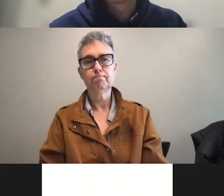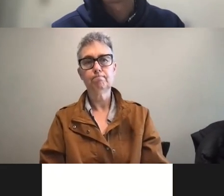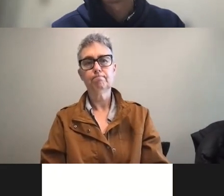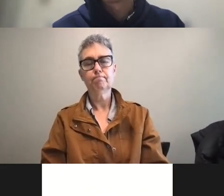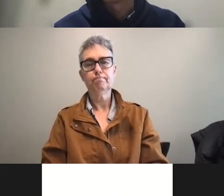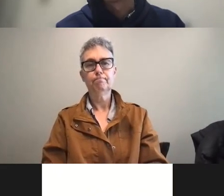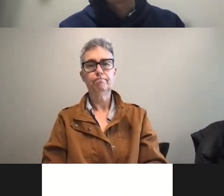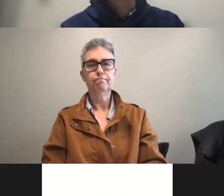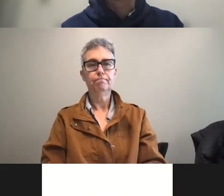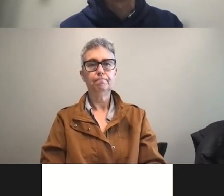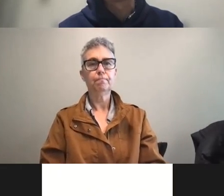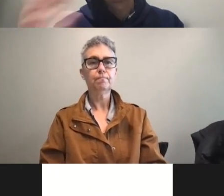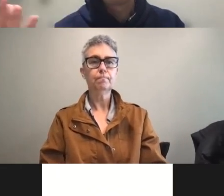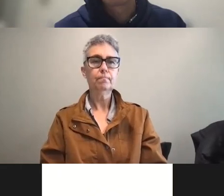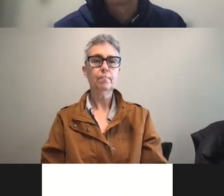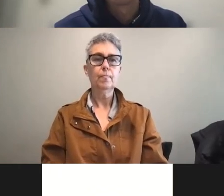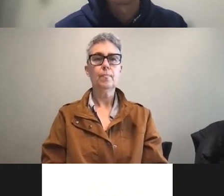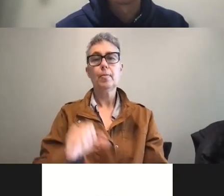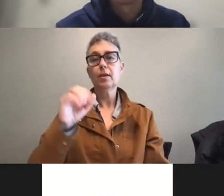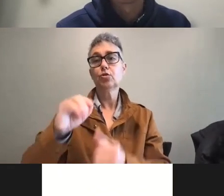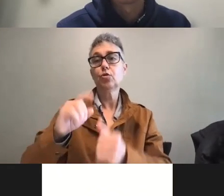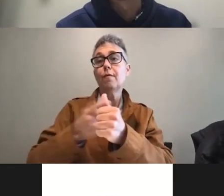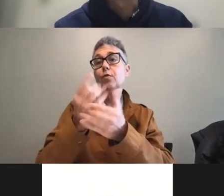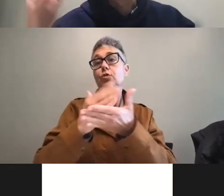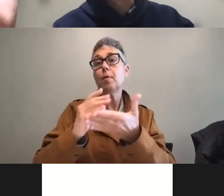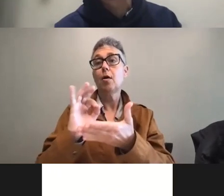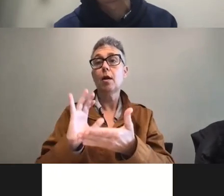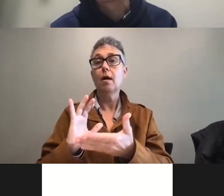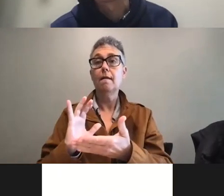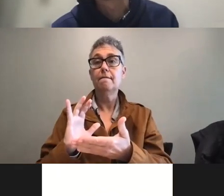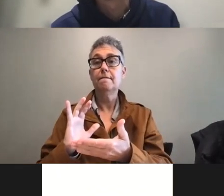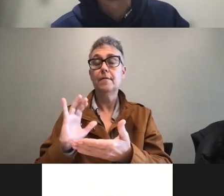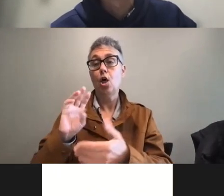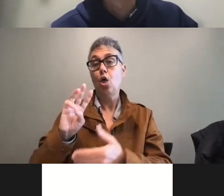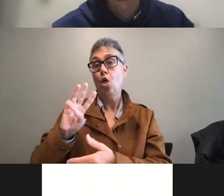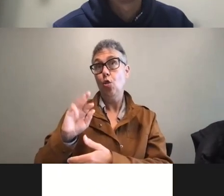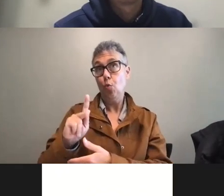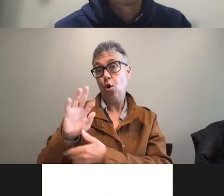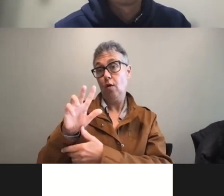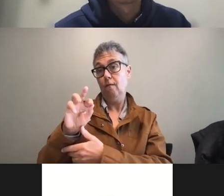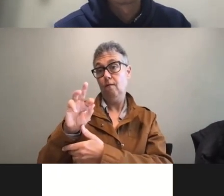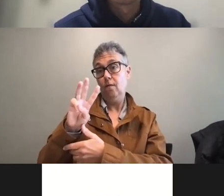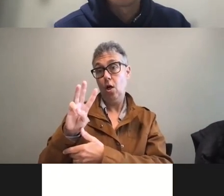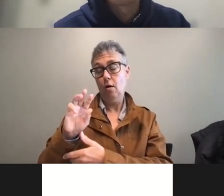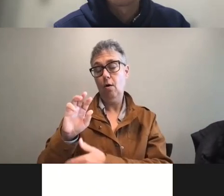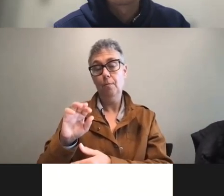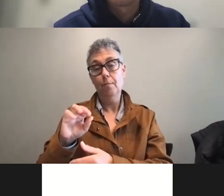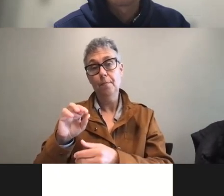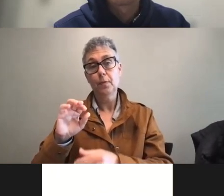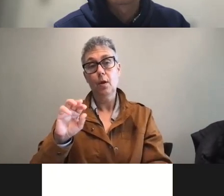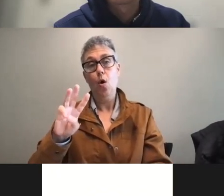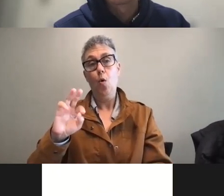So this is sort of the first part of the sort of this workflow, right? We can